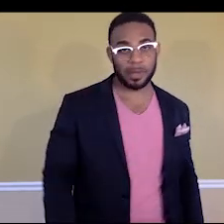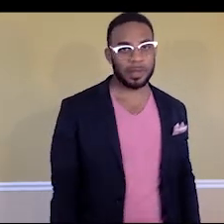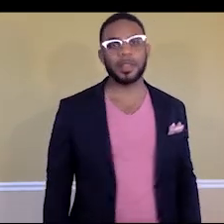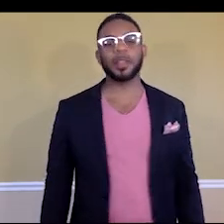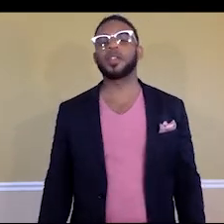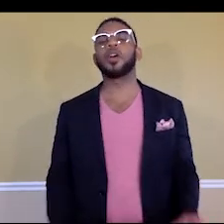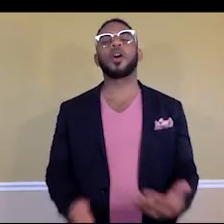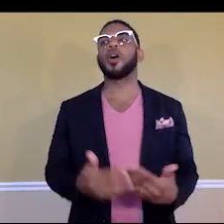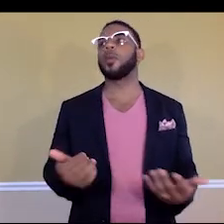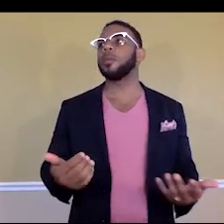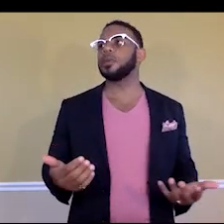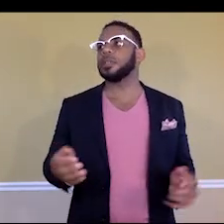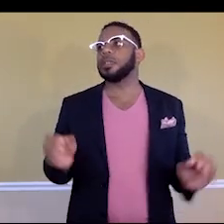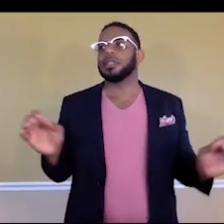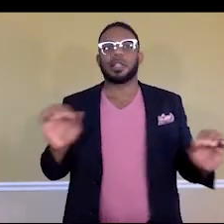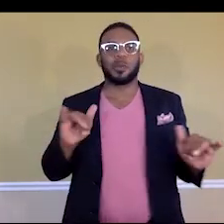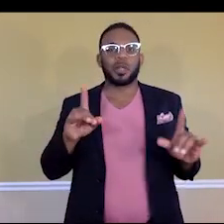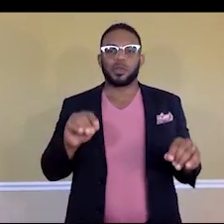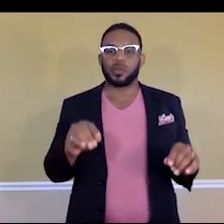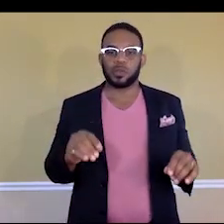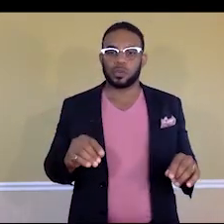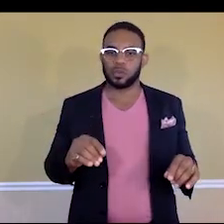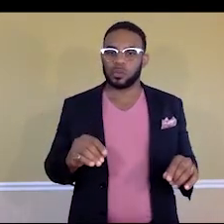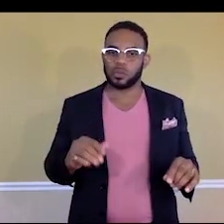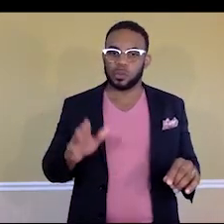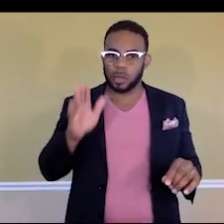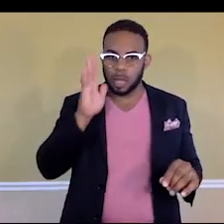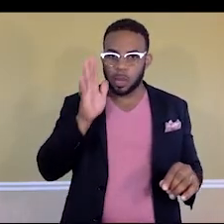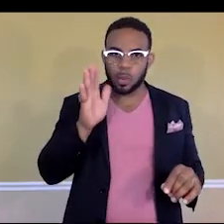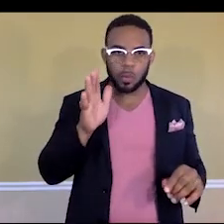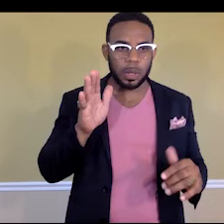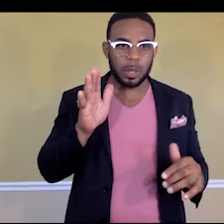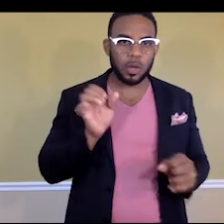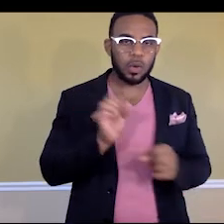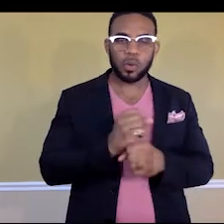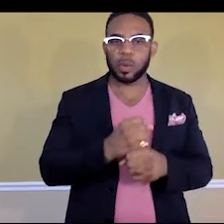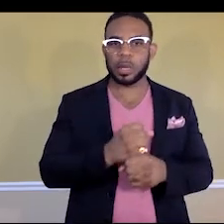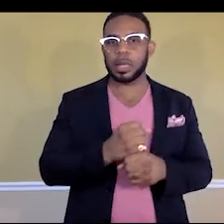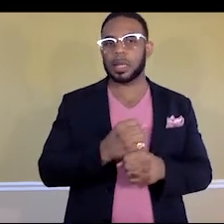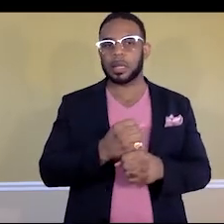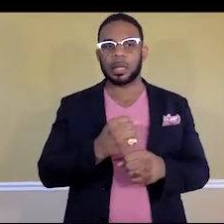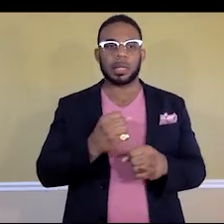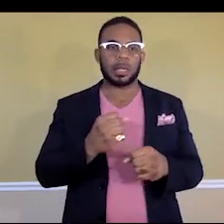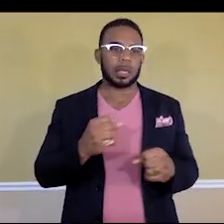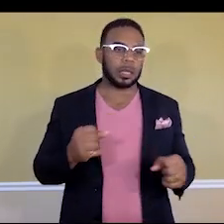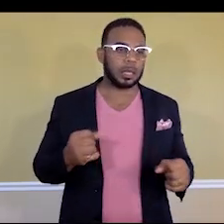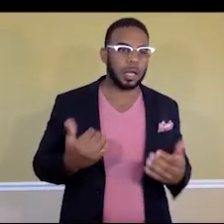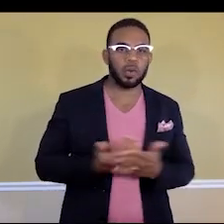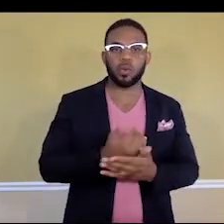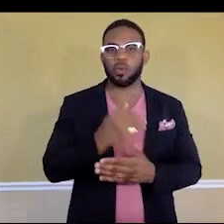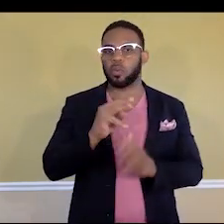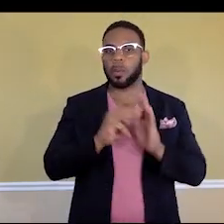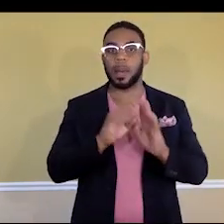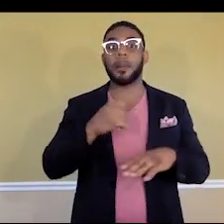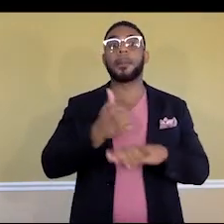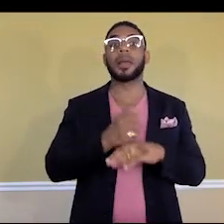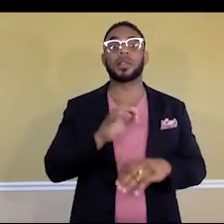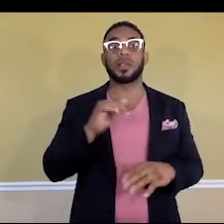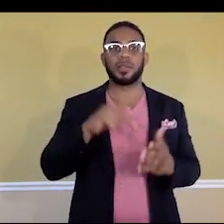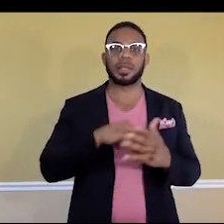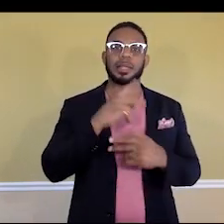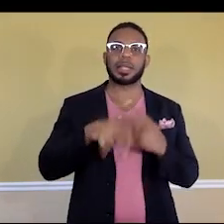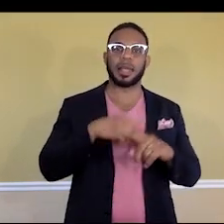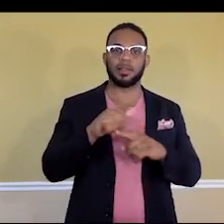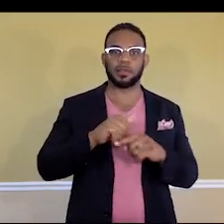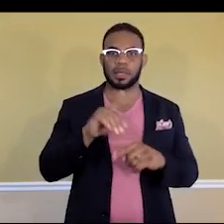There's nothing we can do that's going to create a new model based off of this kind